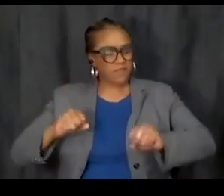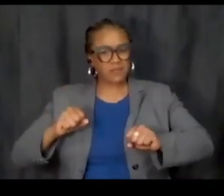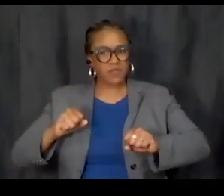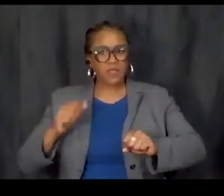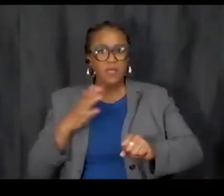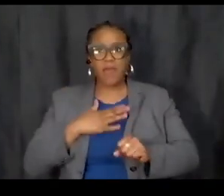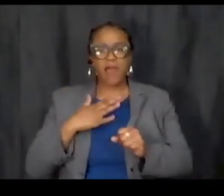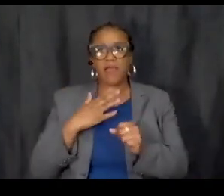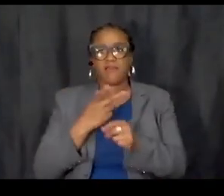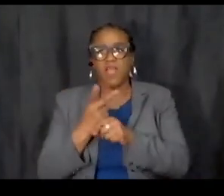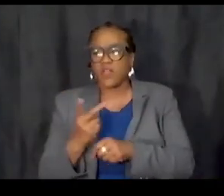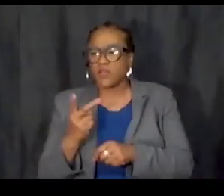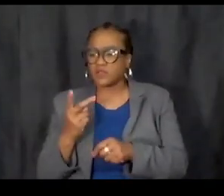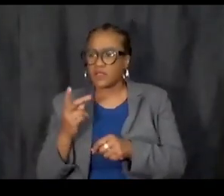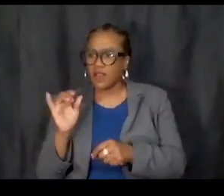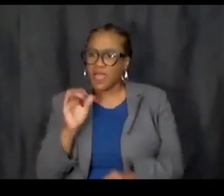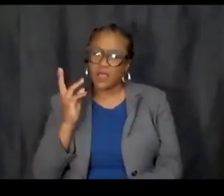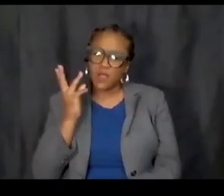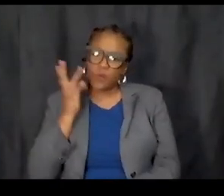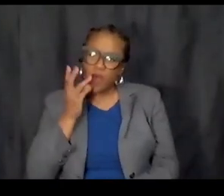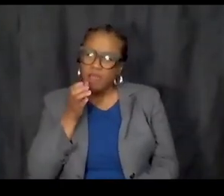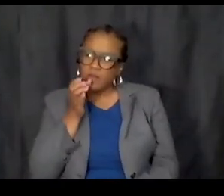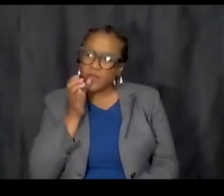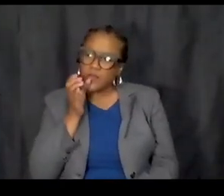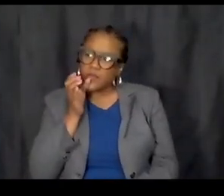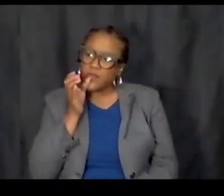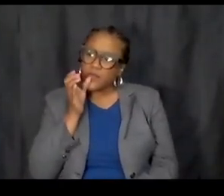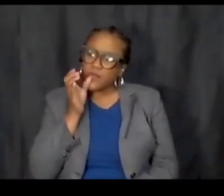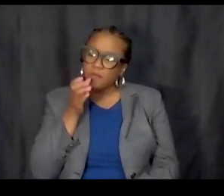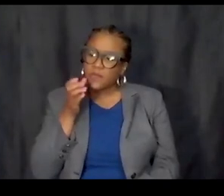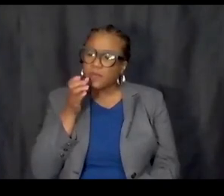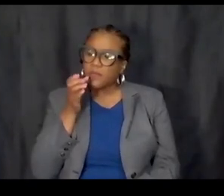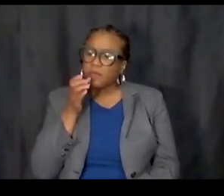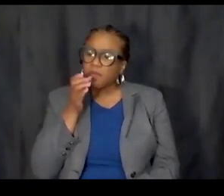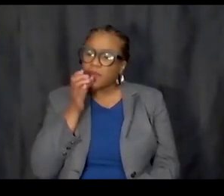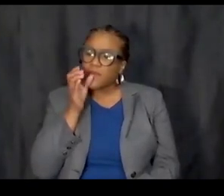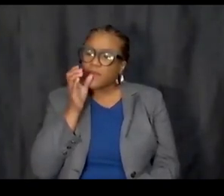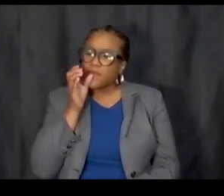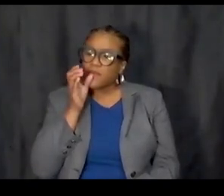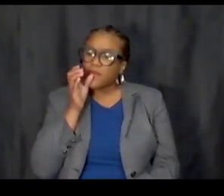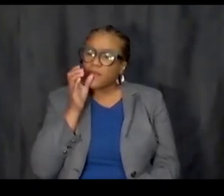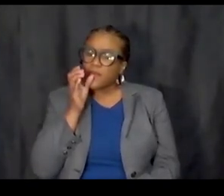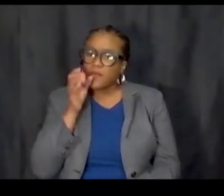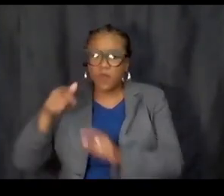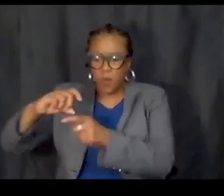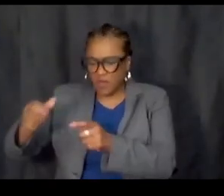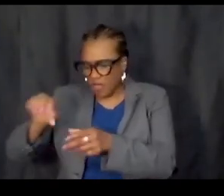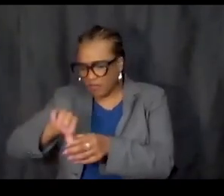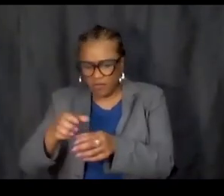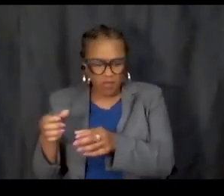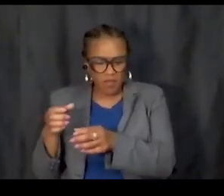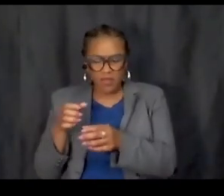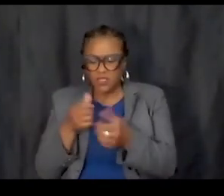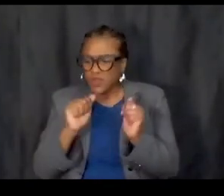the slow sips of wine not yet aged to peak. Open another, try again.